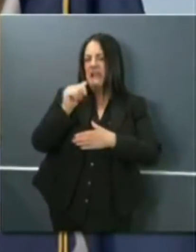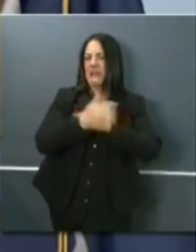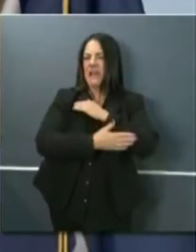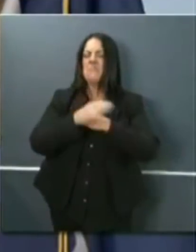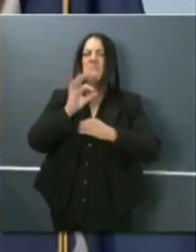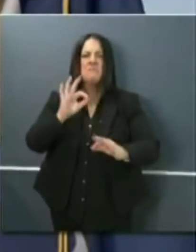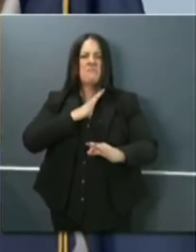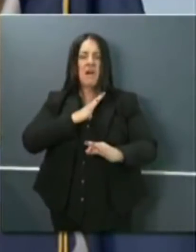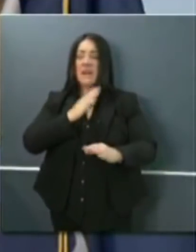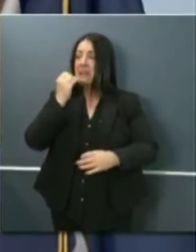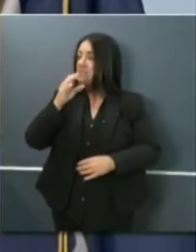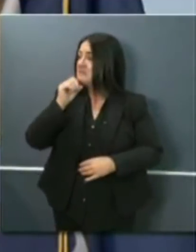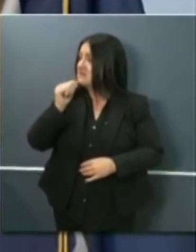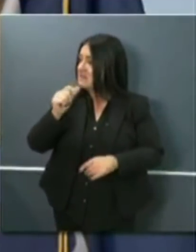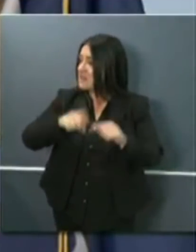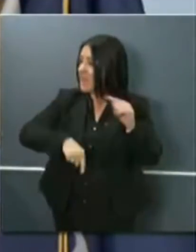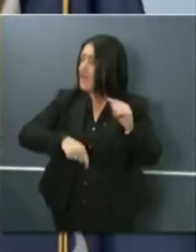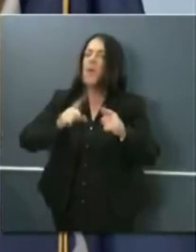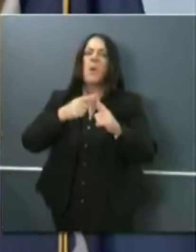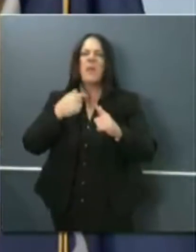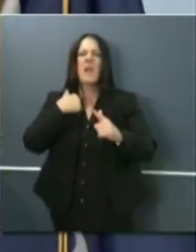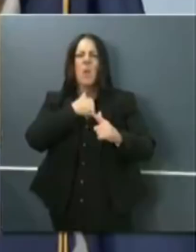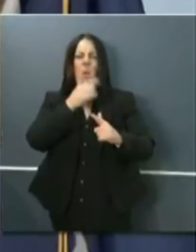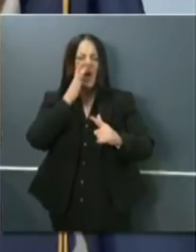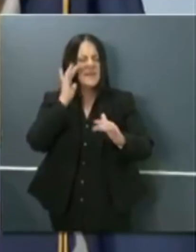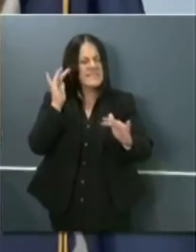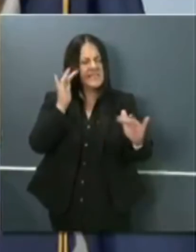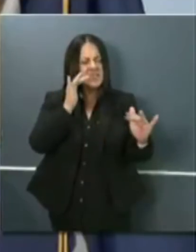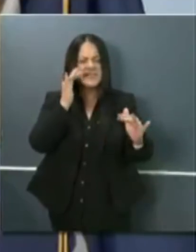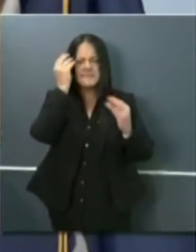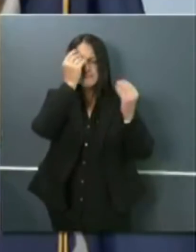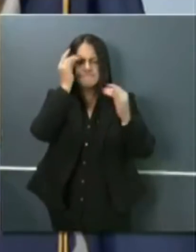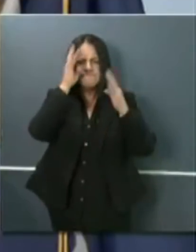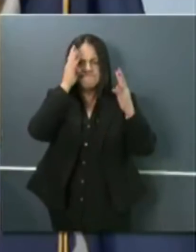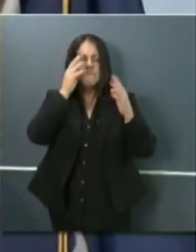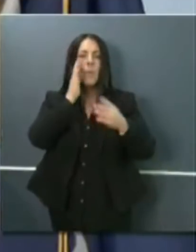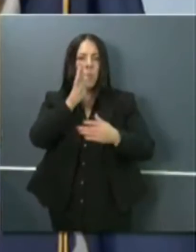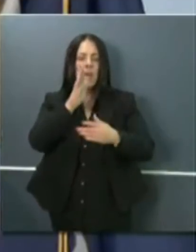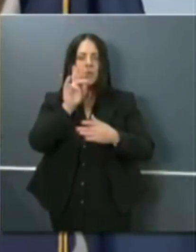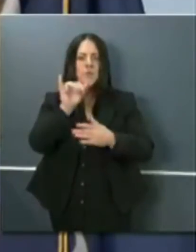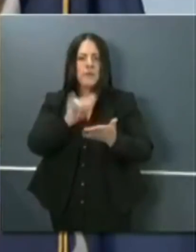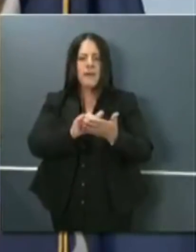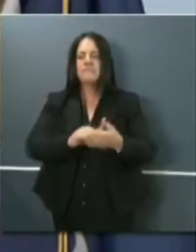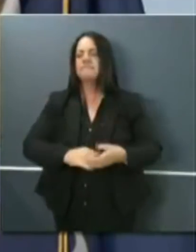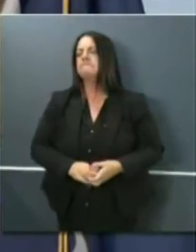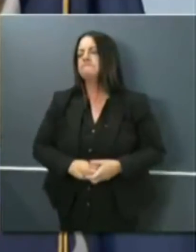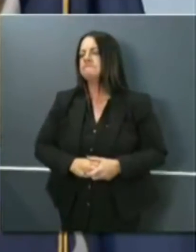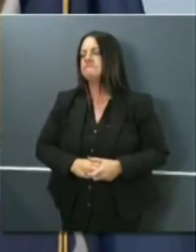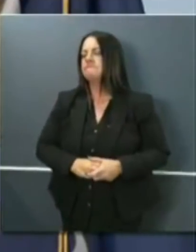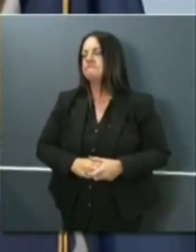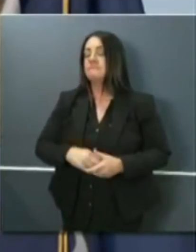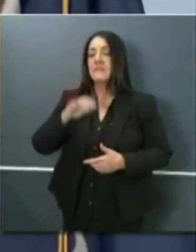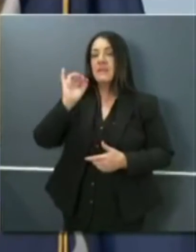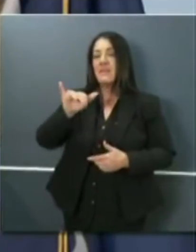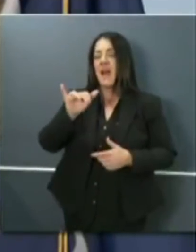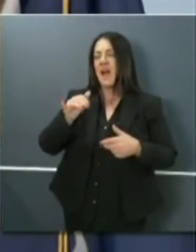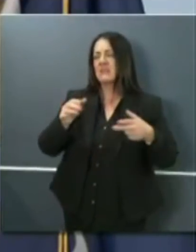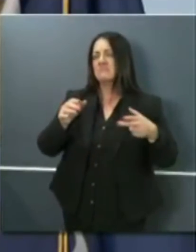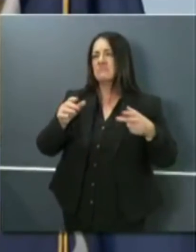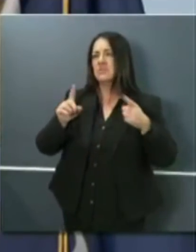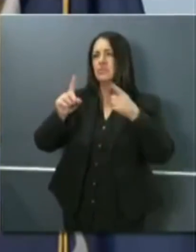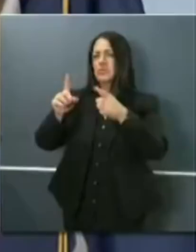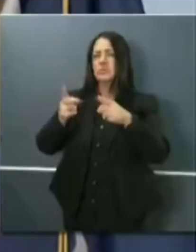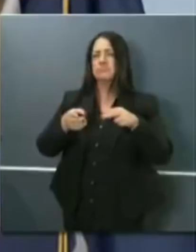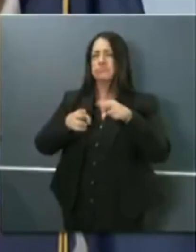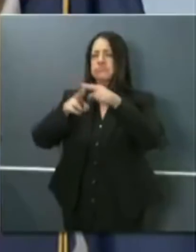we'll be as resourceful as we possibly can. So on the physical asset side, that surge of 50,000 beds, we're making